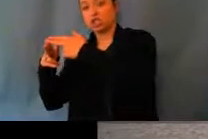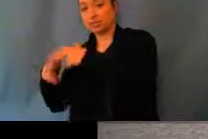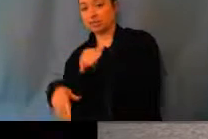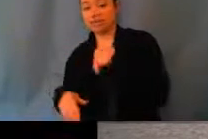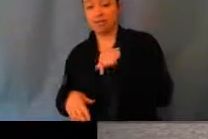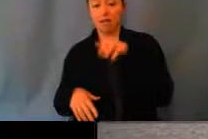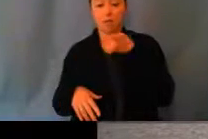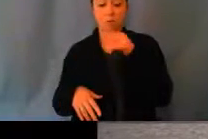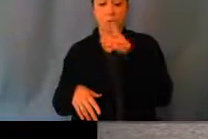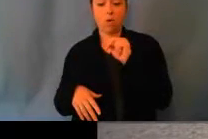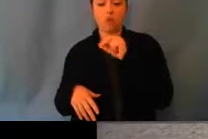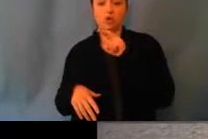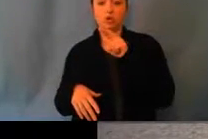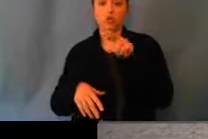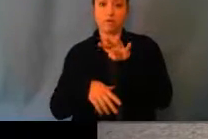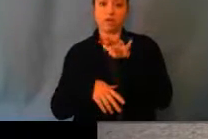long.